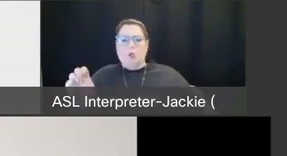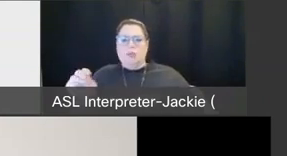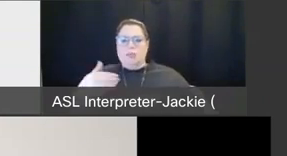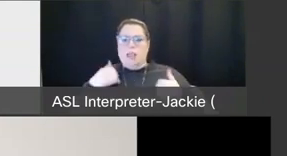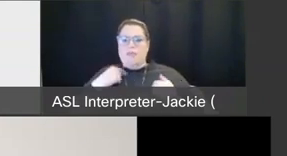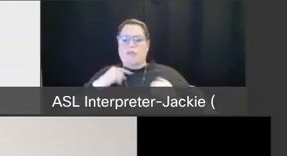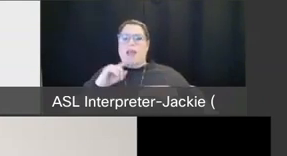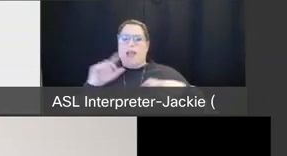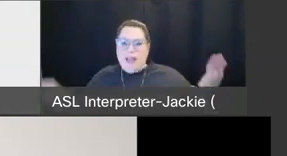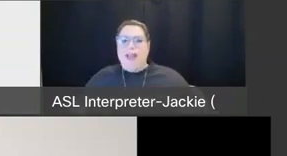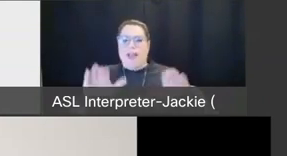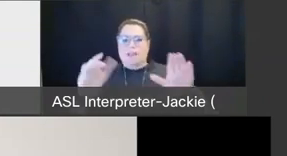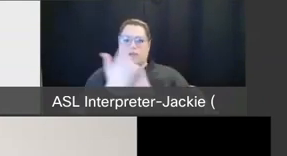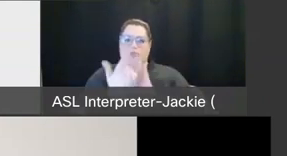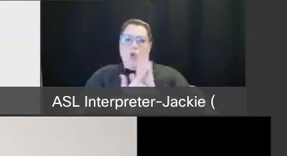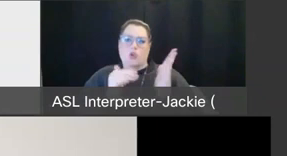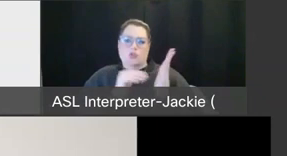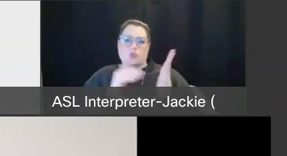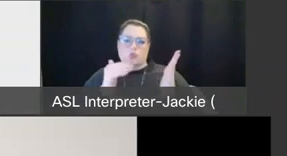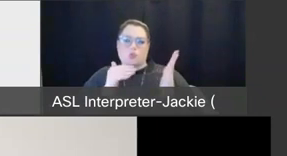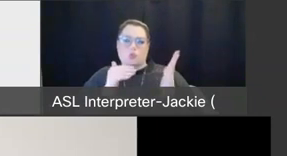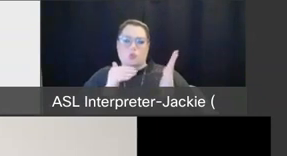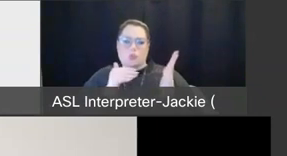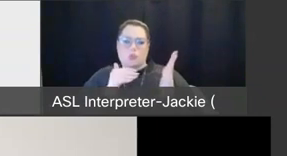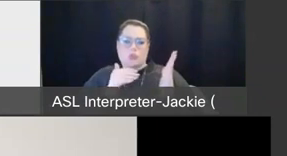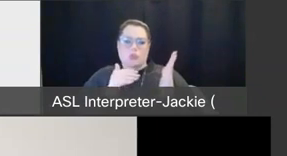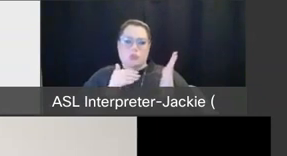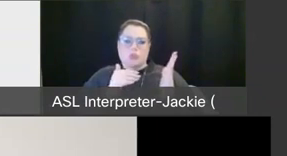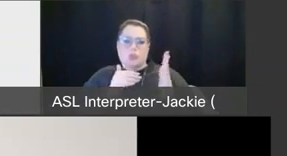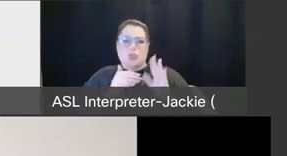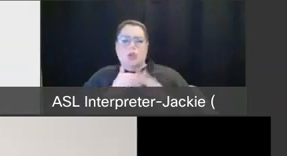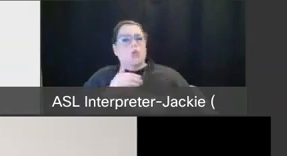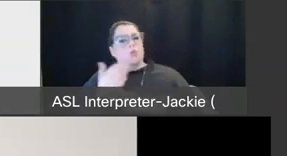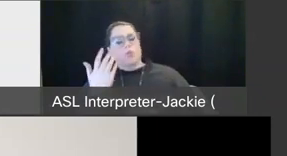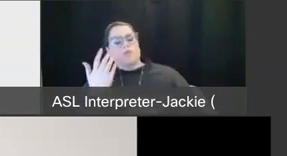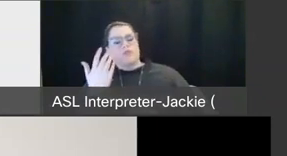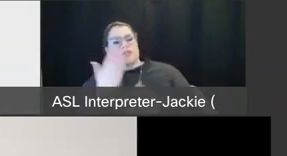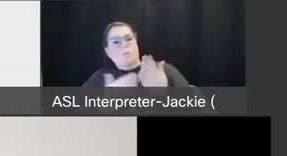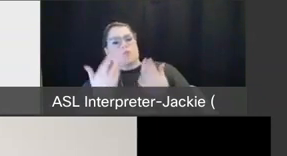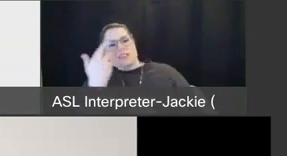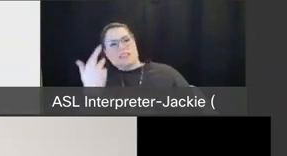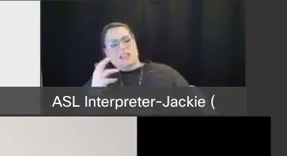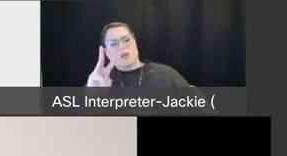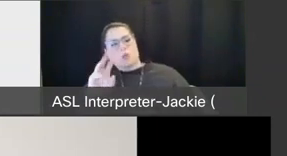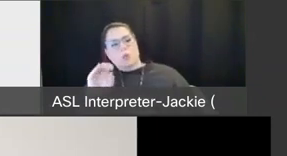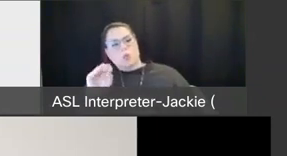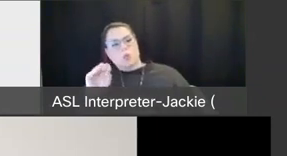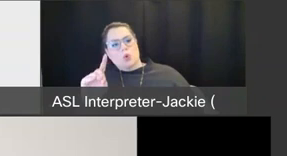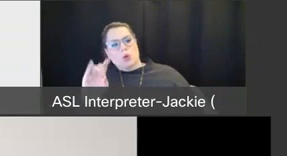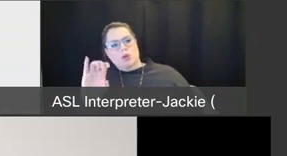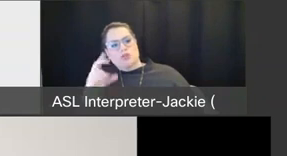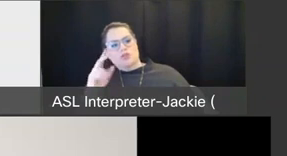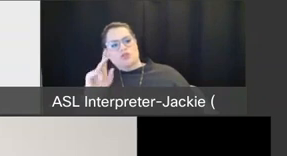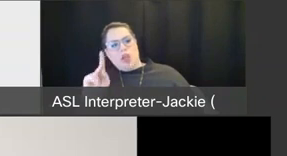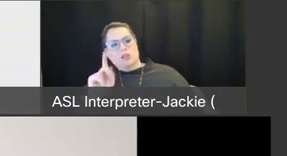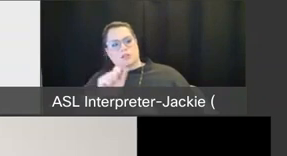reason the majority of the woodchucks come out of Culpeper County, and I don't know why. So you want to be really,